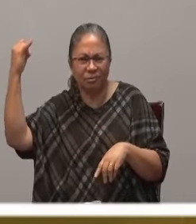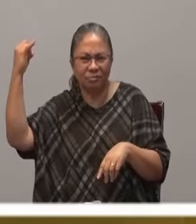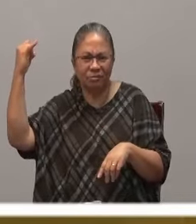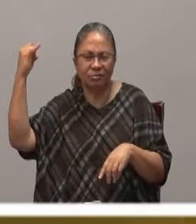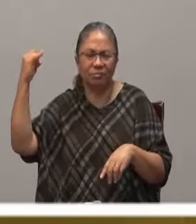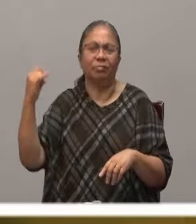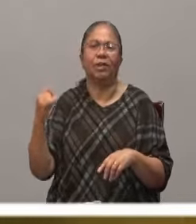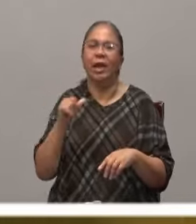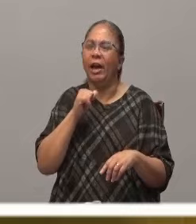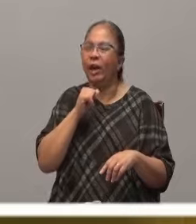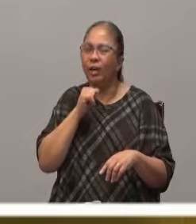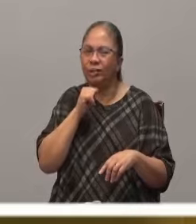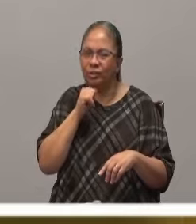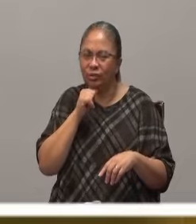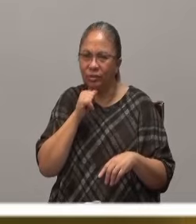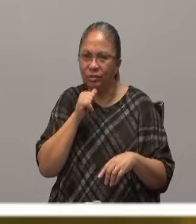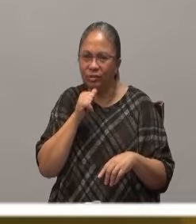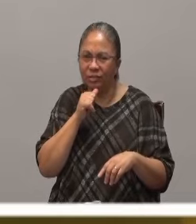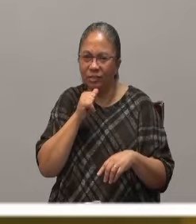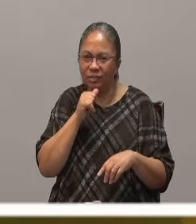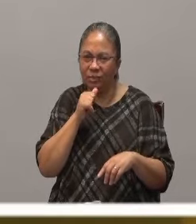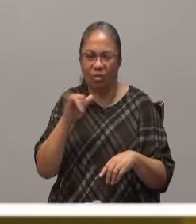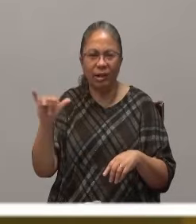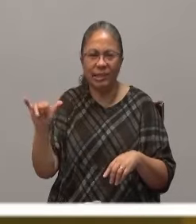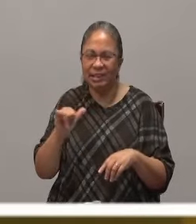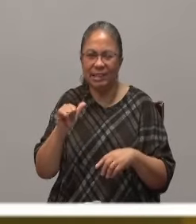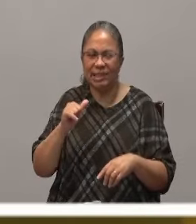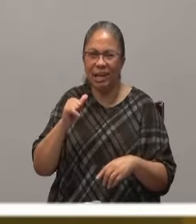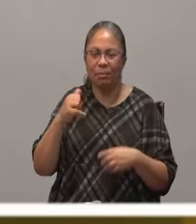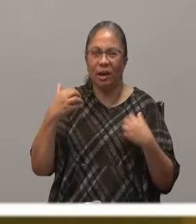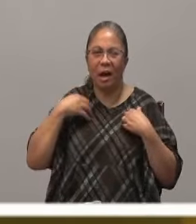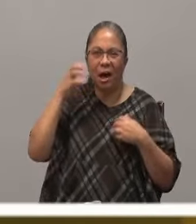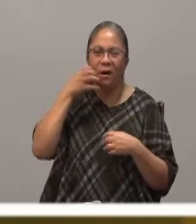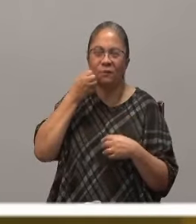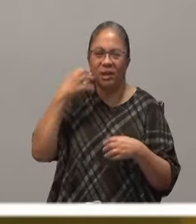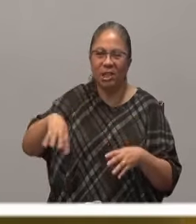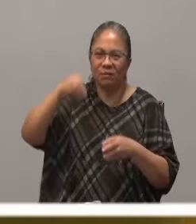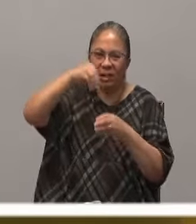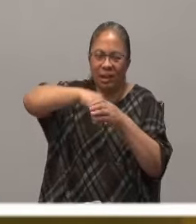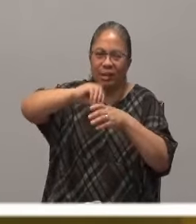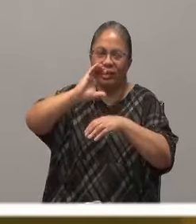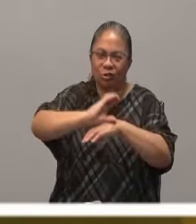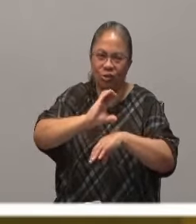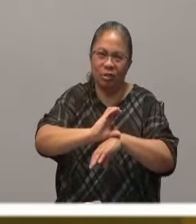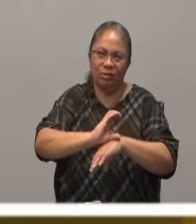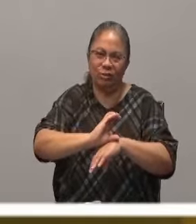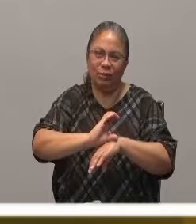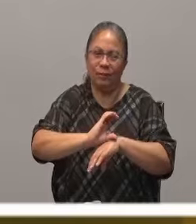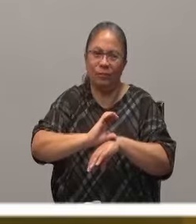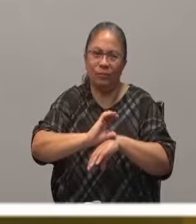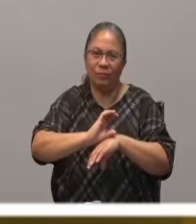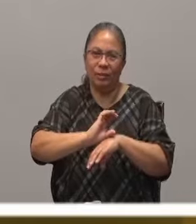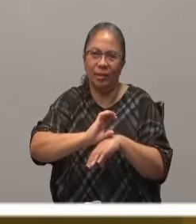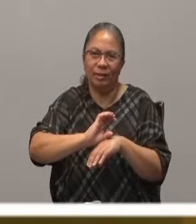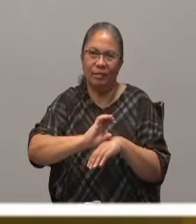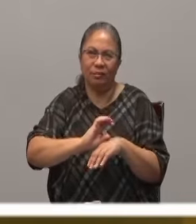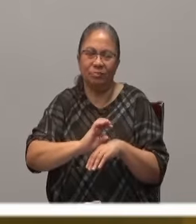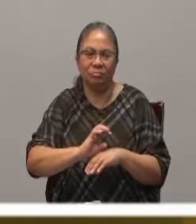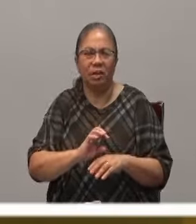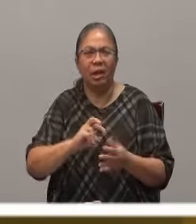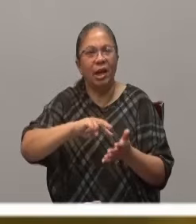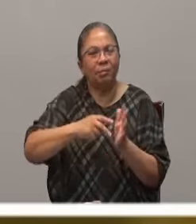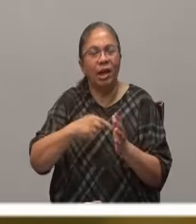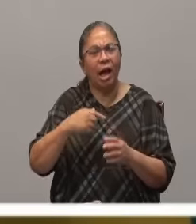from divisiveness, where what is being spread is not just that I have a